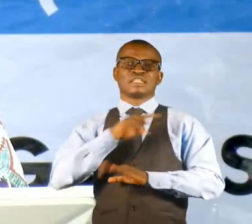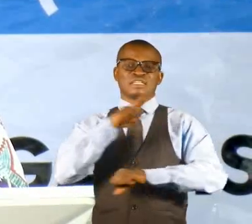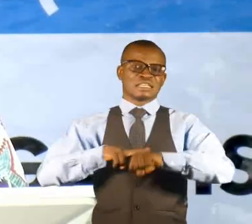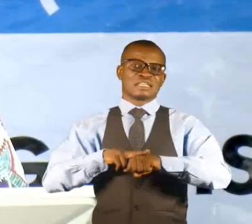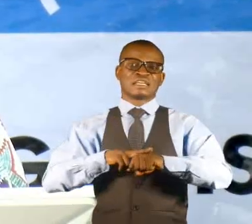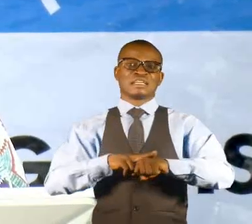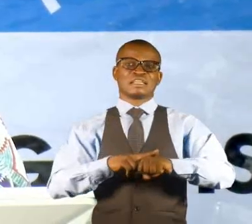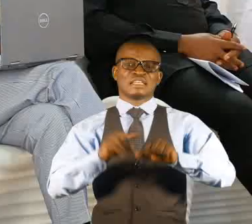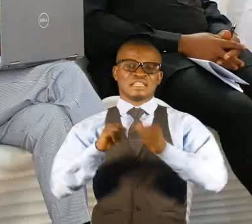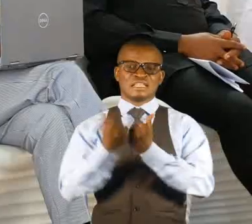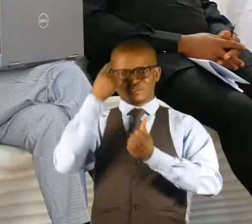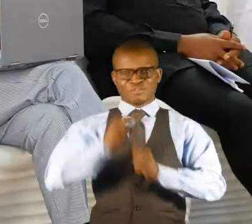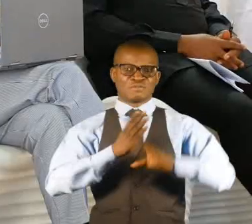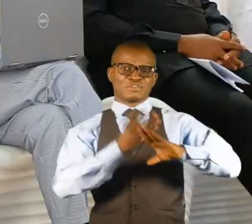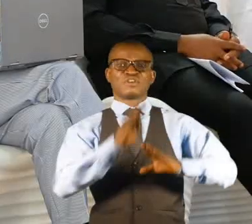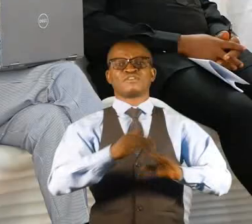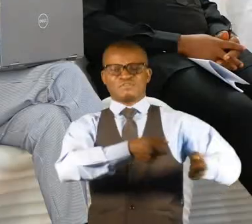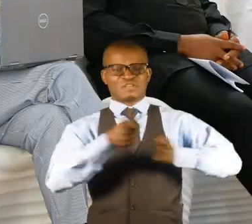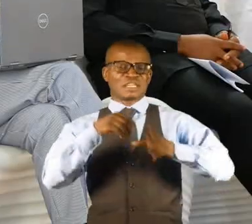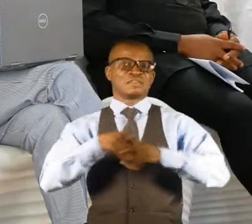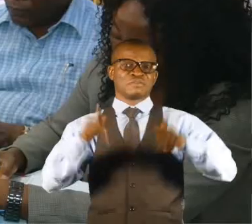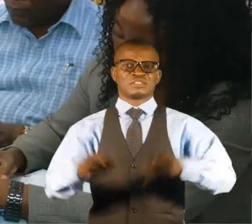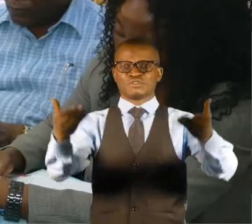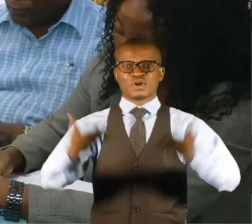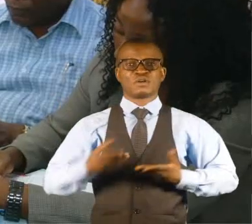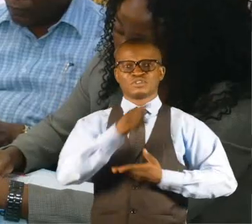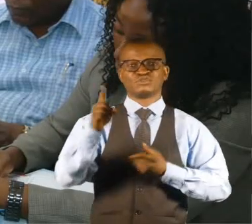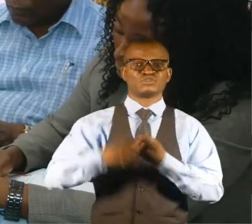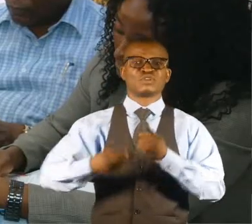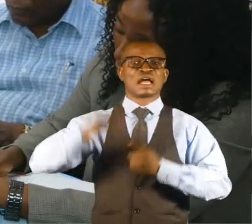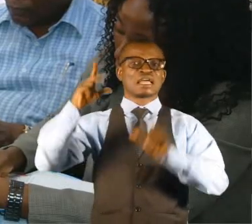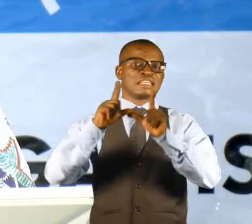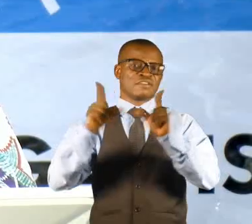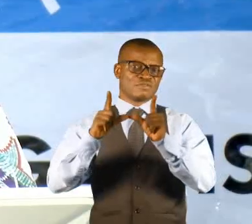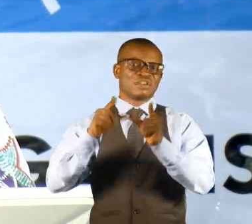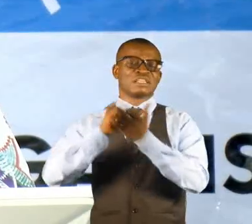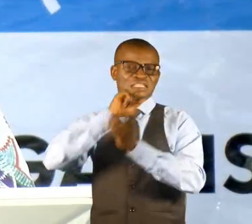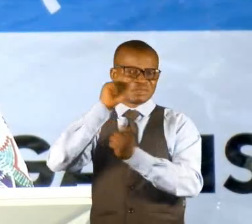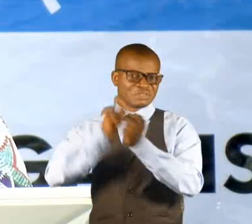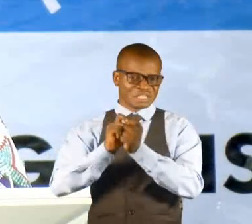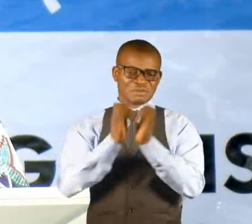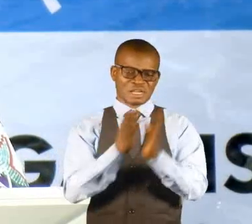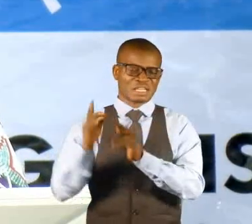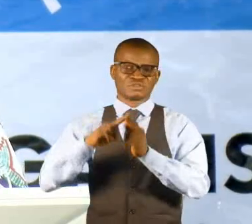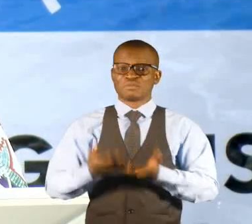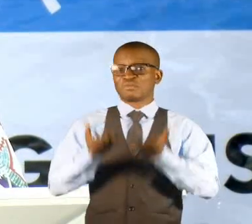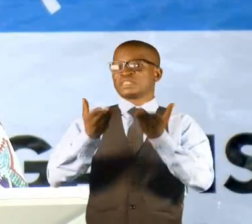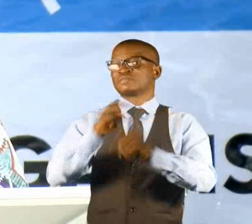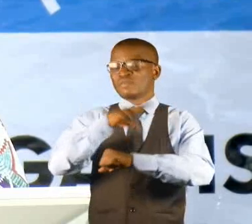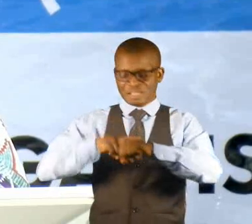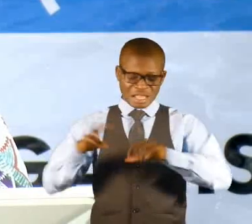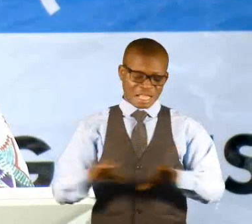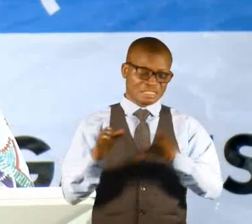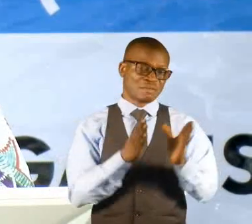of Trafficking in Persons, welcome you all to this high-level meeting, which is specifically organized to present the National